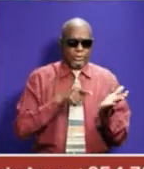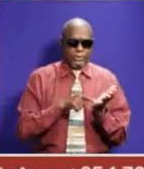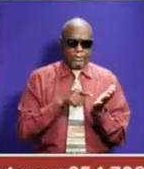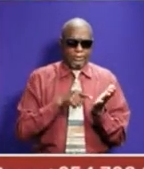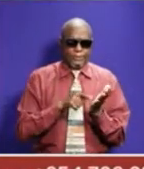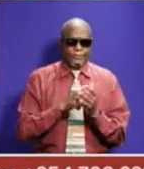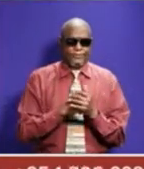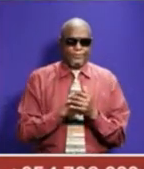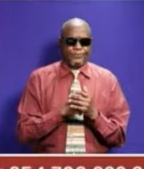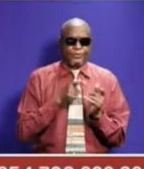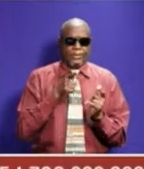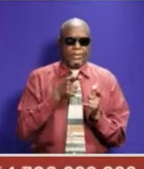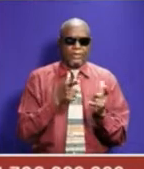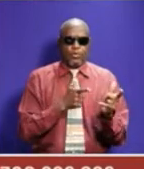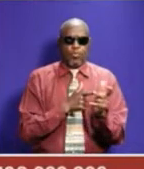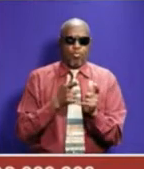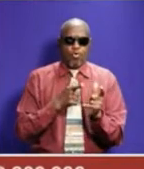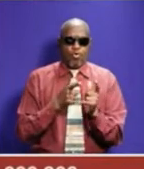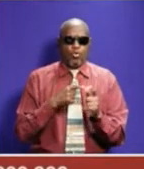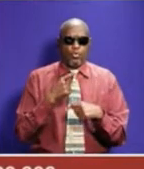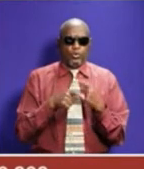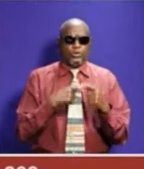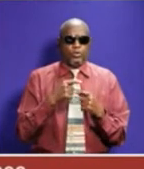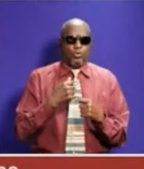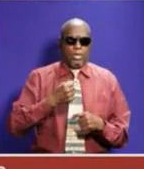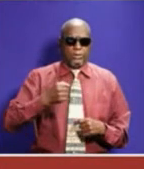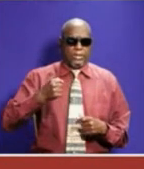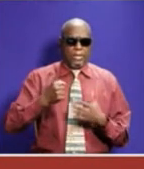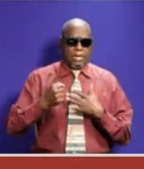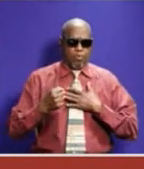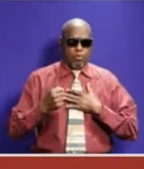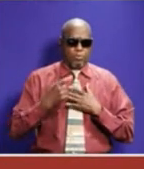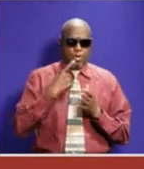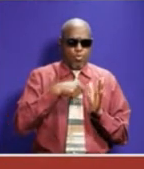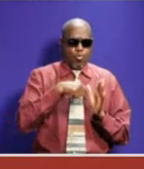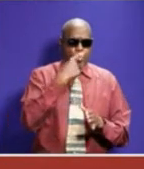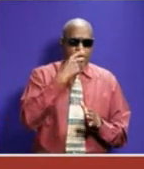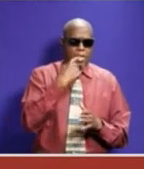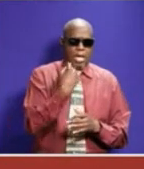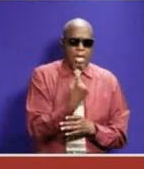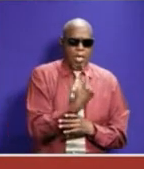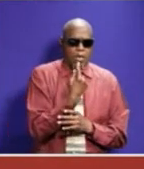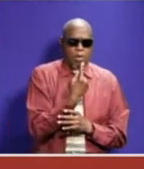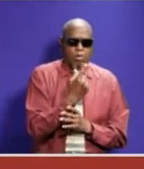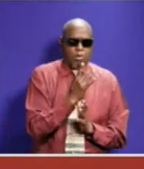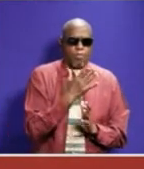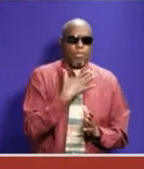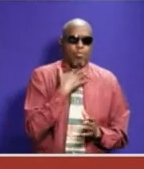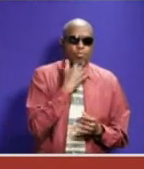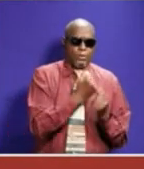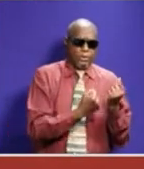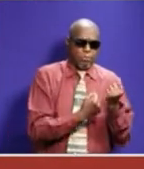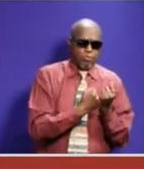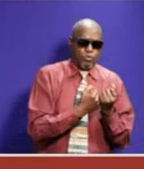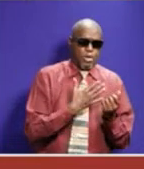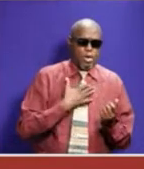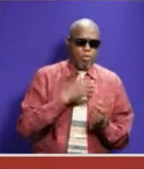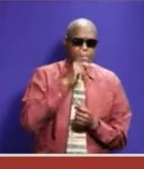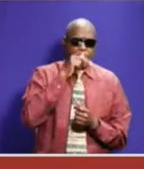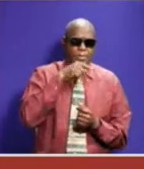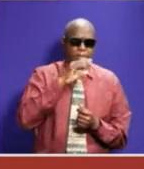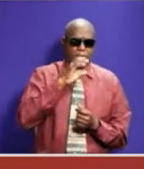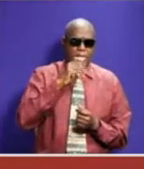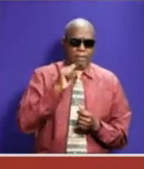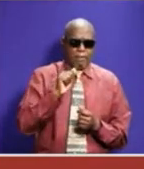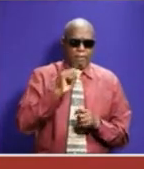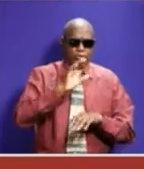That war is on from our end, but we cannot win it alone. We want the support of our PCA church. We